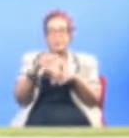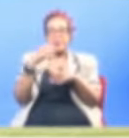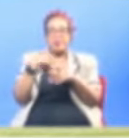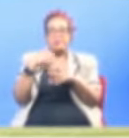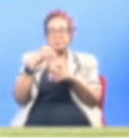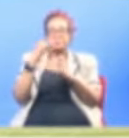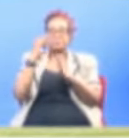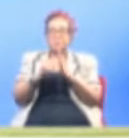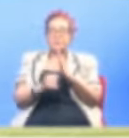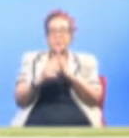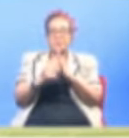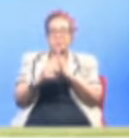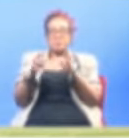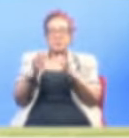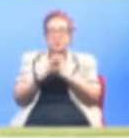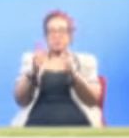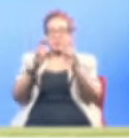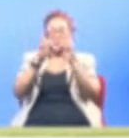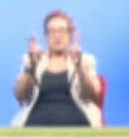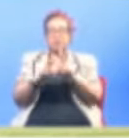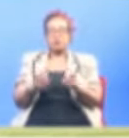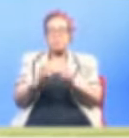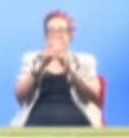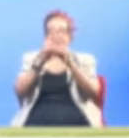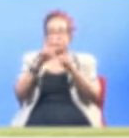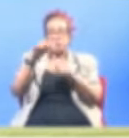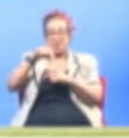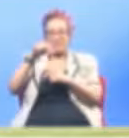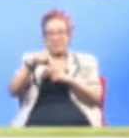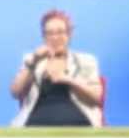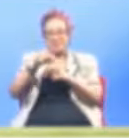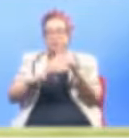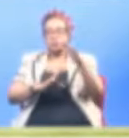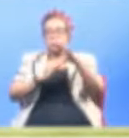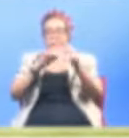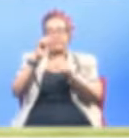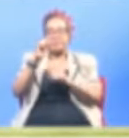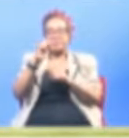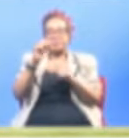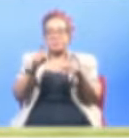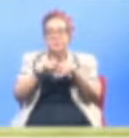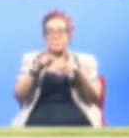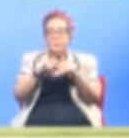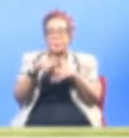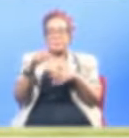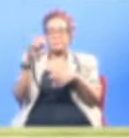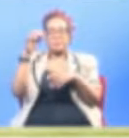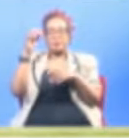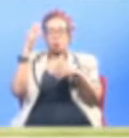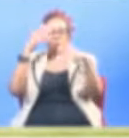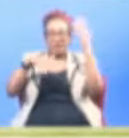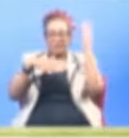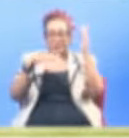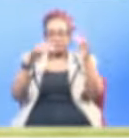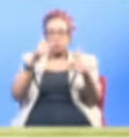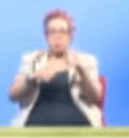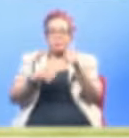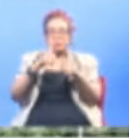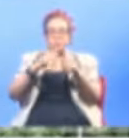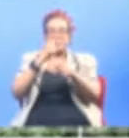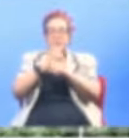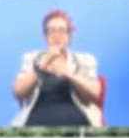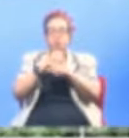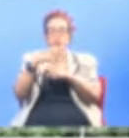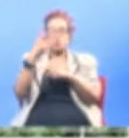the International Pairs Qualifier. Now, the top five finishers also qualified for the grand finale, which will be played on the 27th of